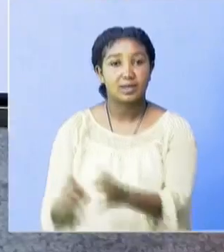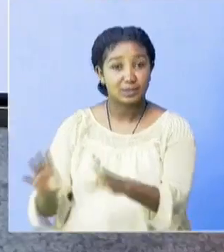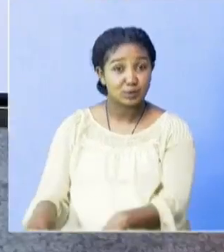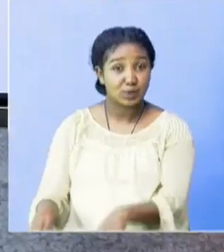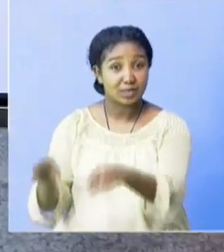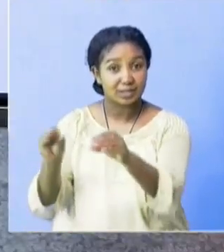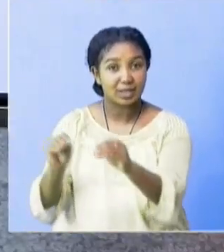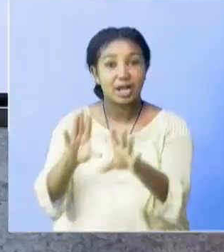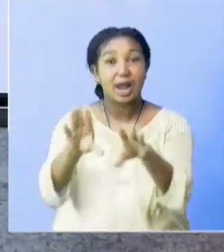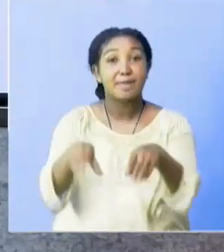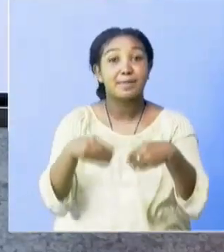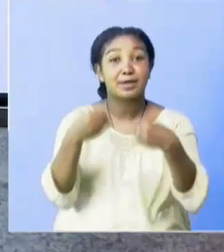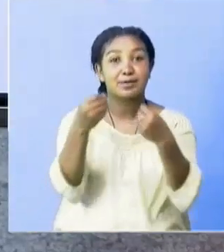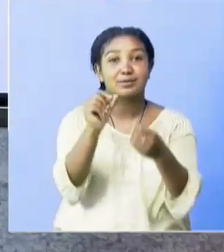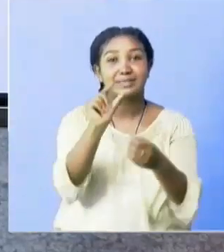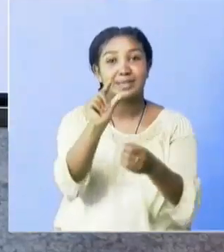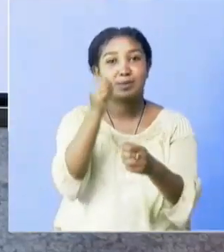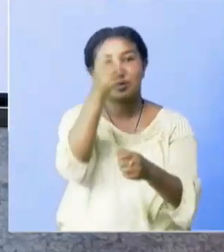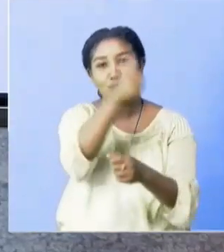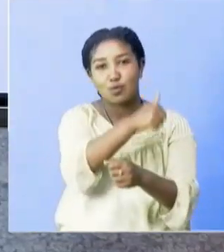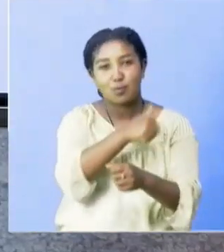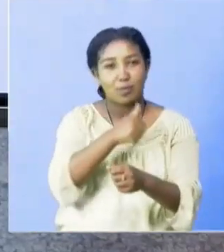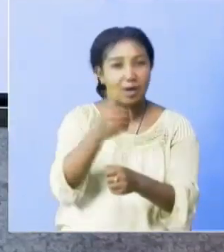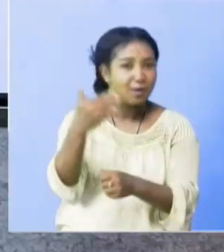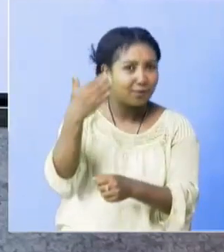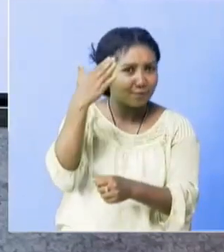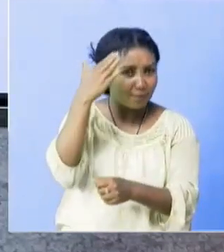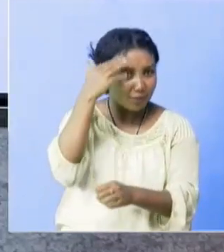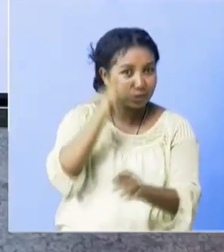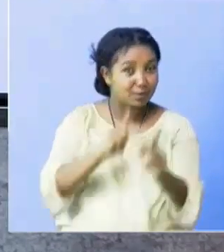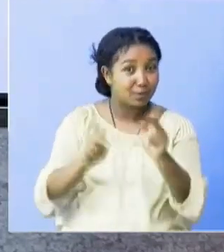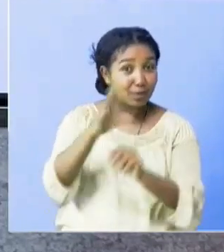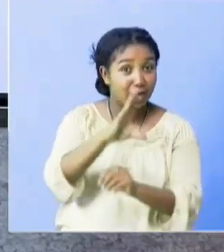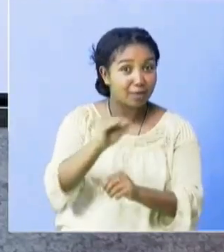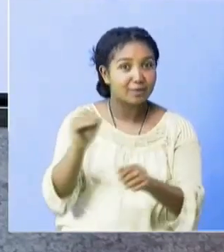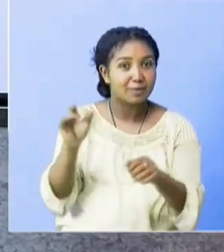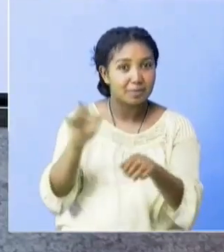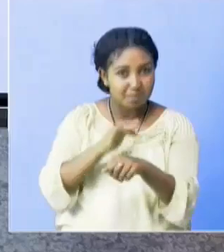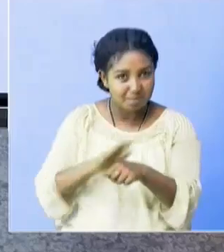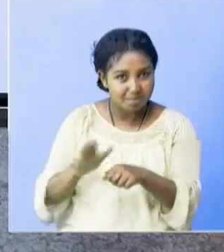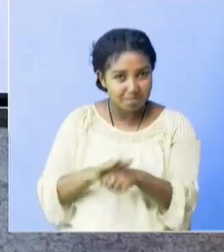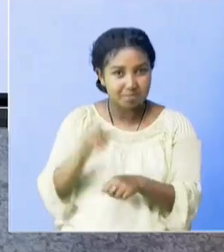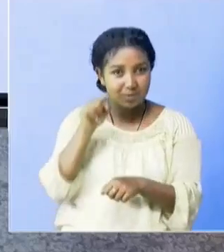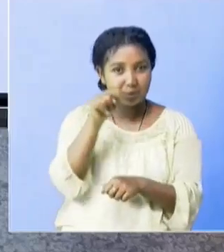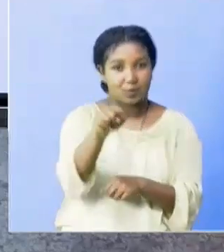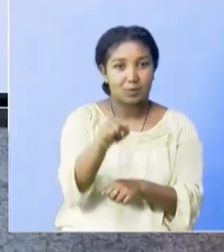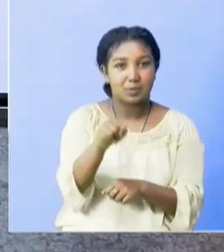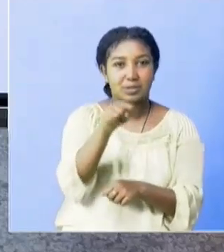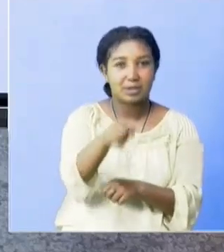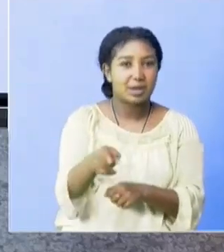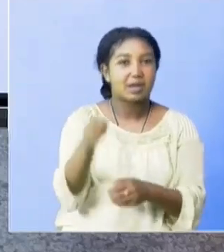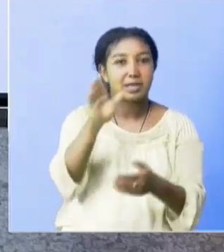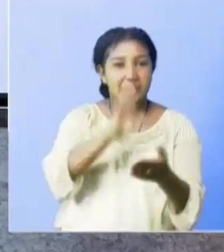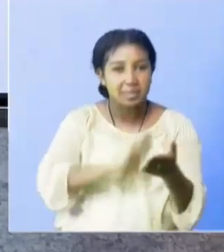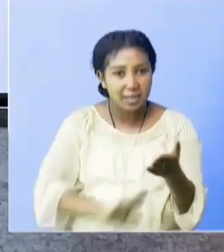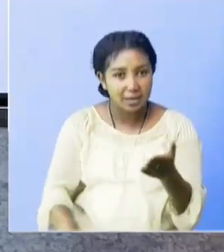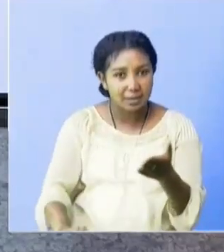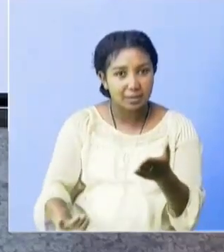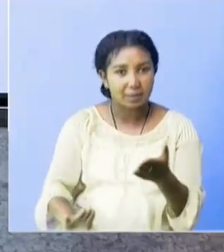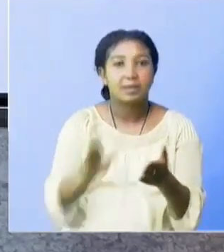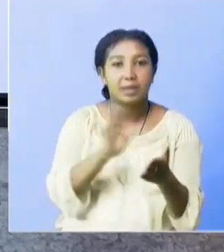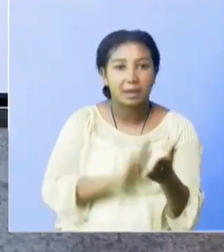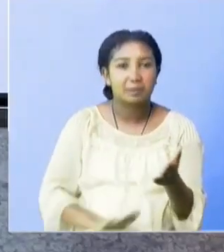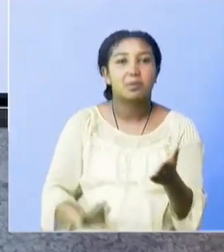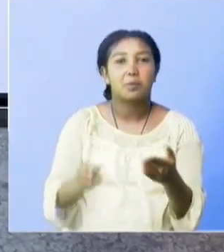Students, let me give you some Ethiopian famous people and fill the blanks with their date of